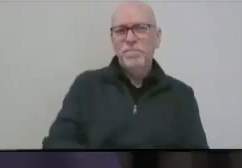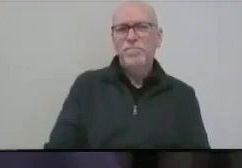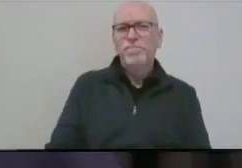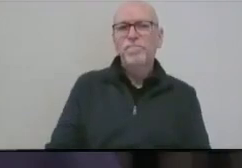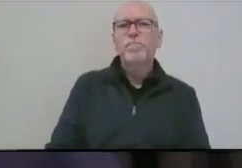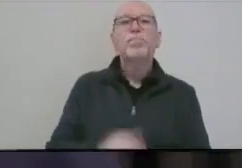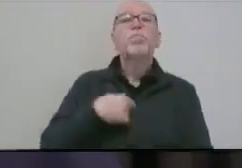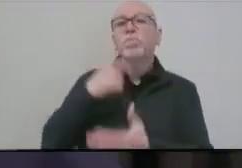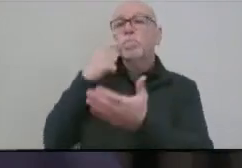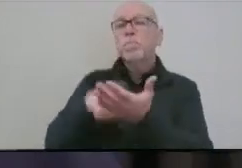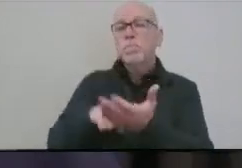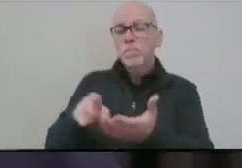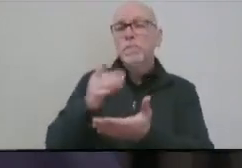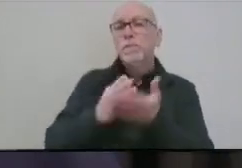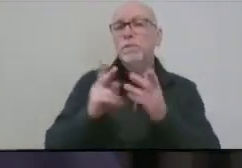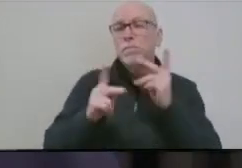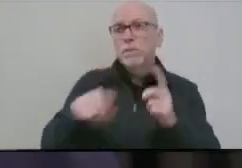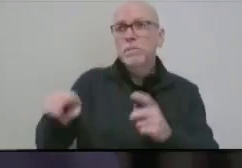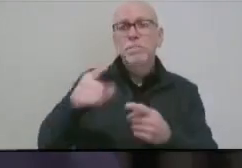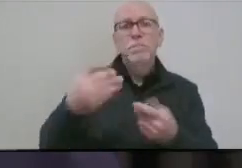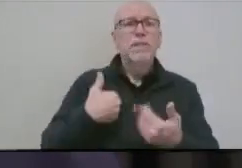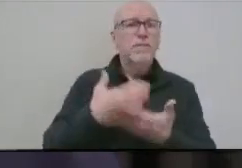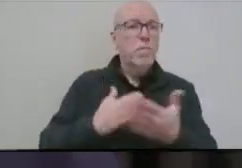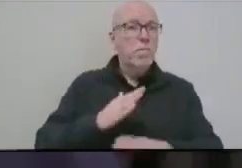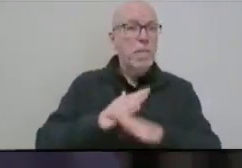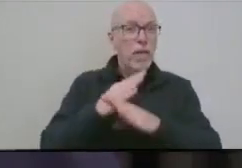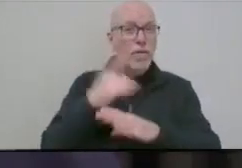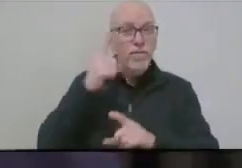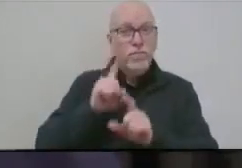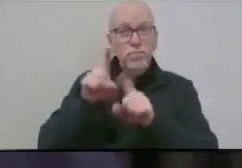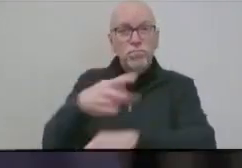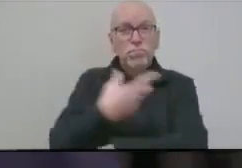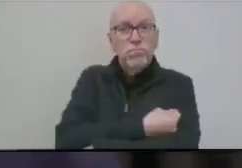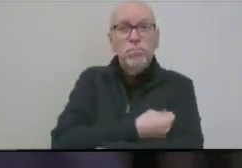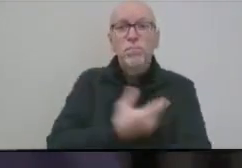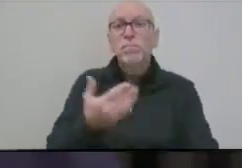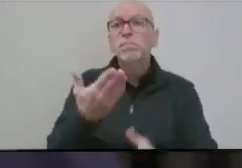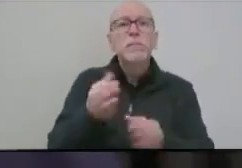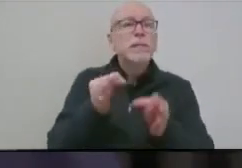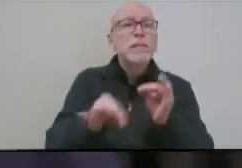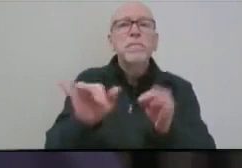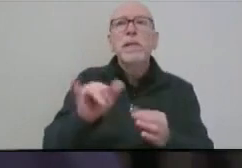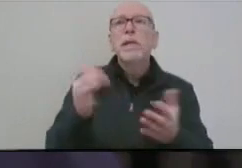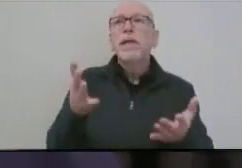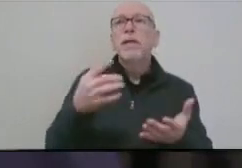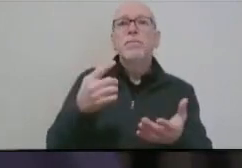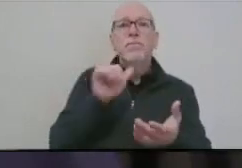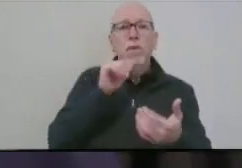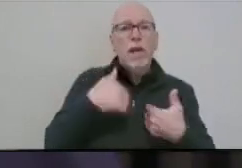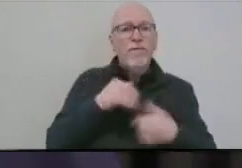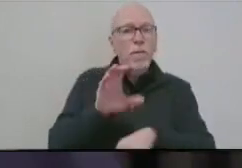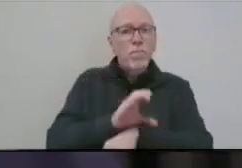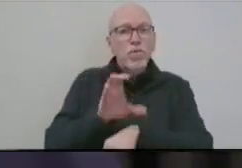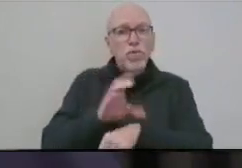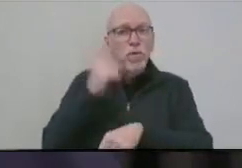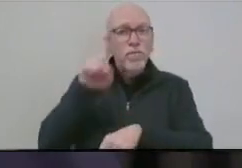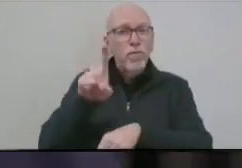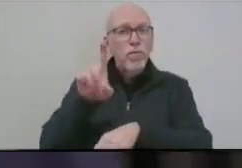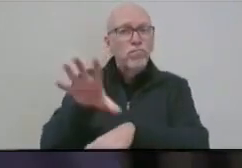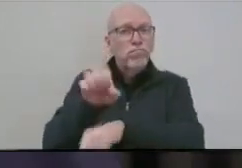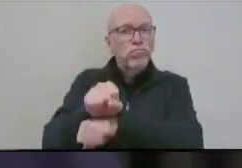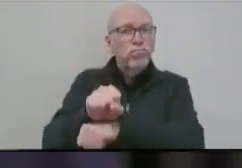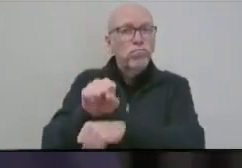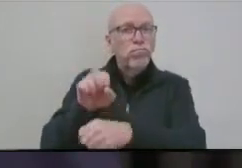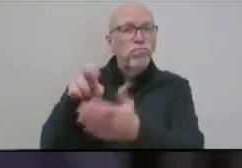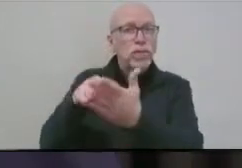that there are individuals who may have some barriers to immunizations, from simple things like not having access to a computer to register, to more